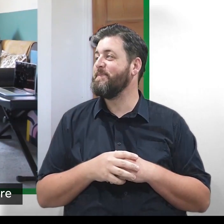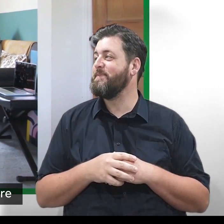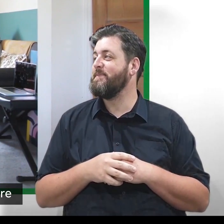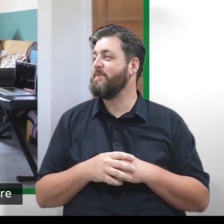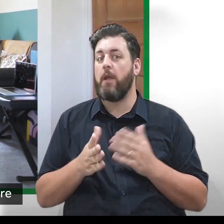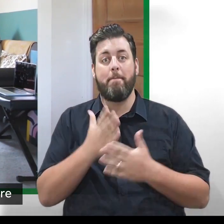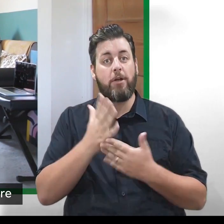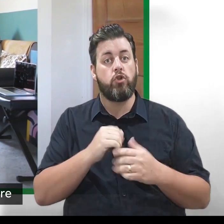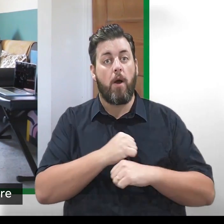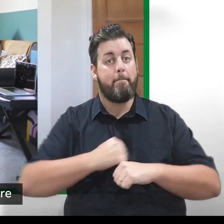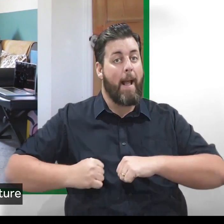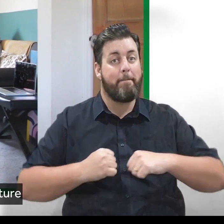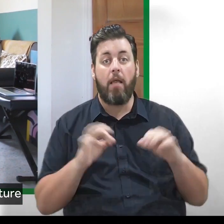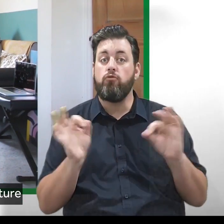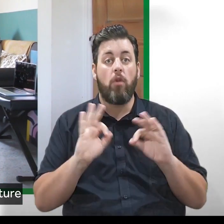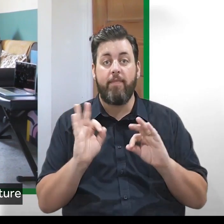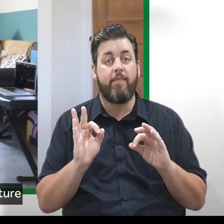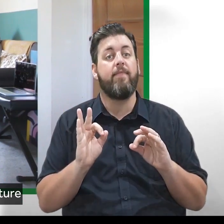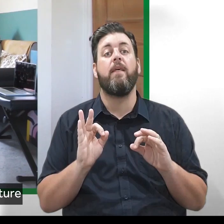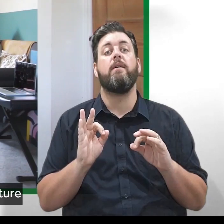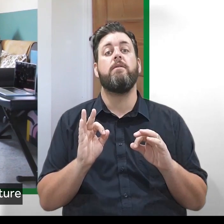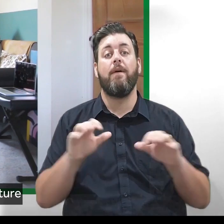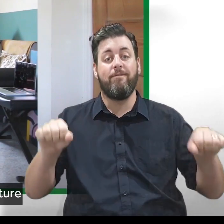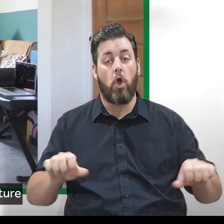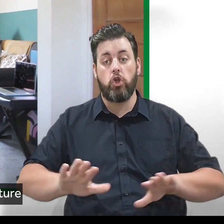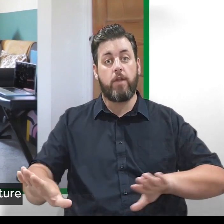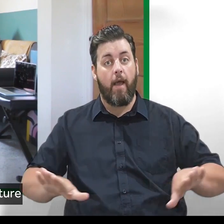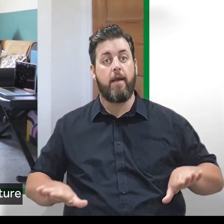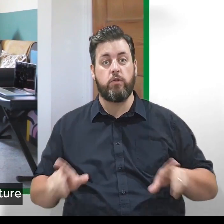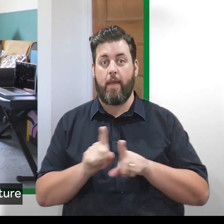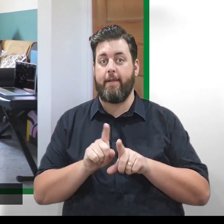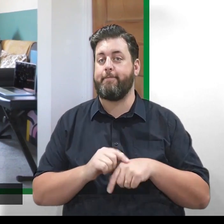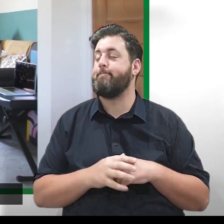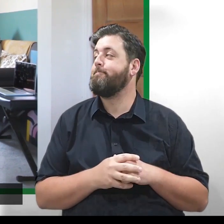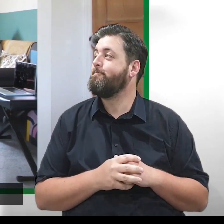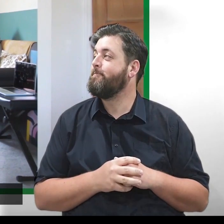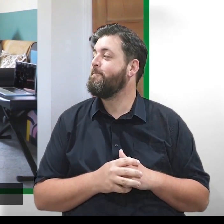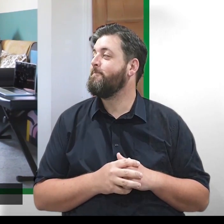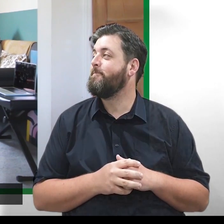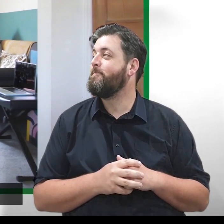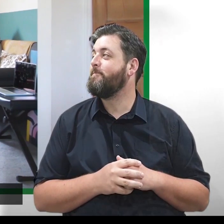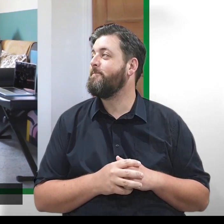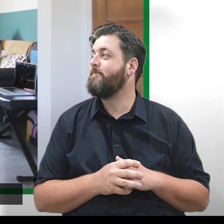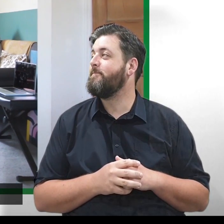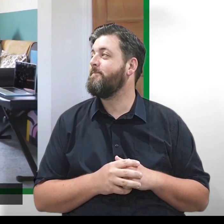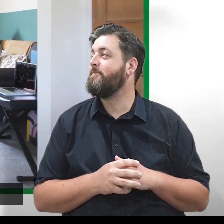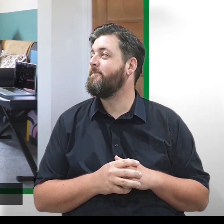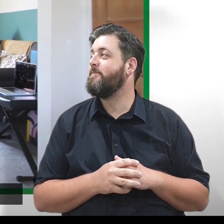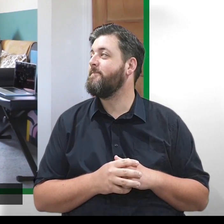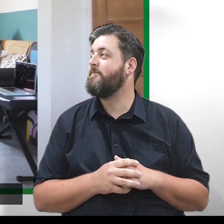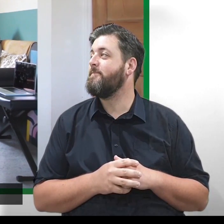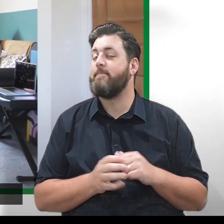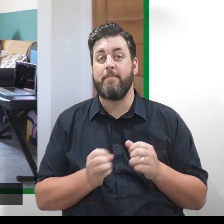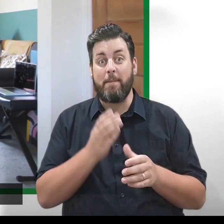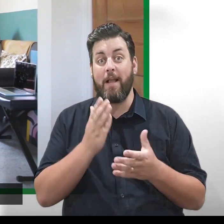to side and make sure that you're not going to bang into anything, into anyone, into any furniture or anything like that. And we just want to make sure we've got